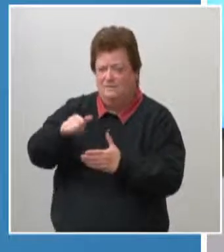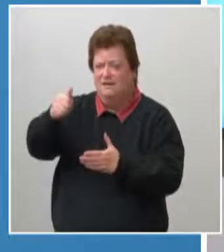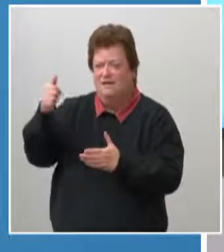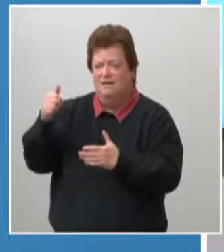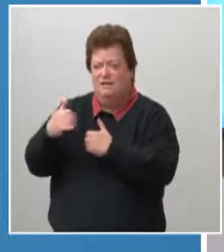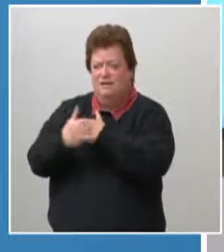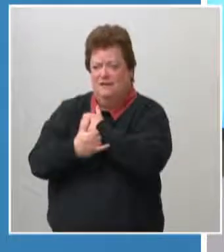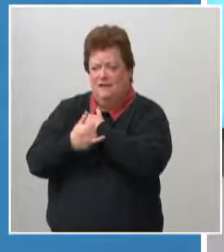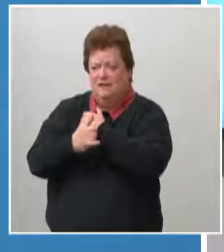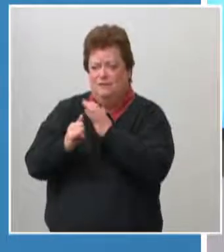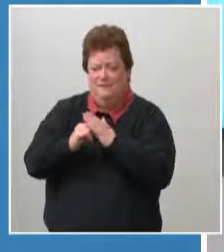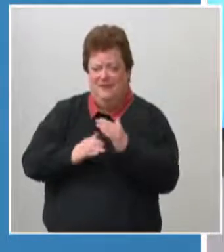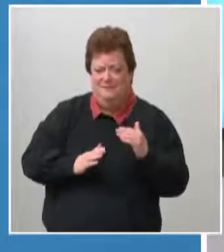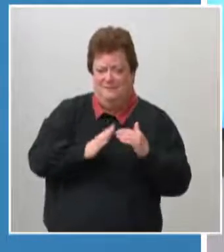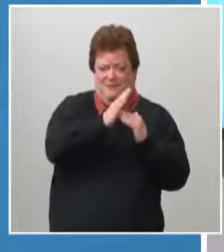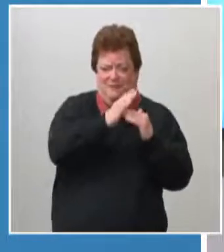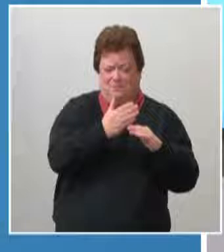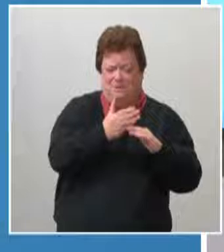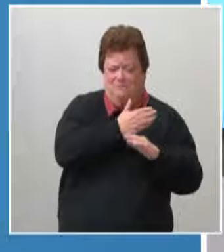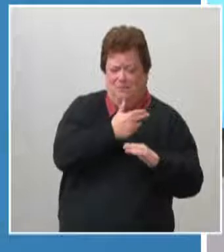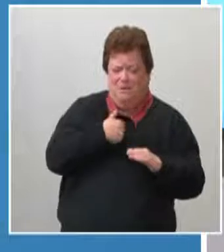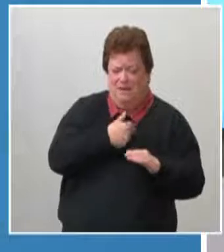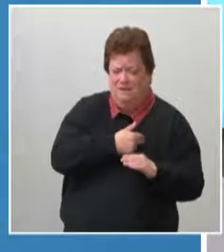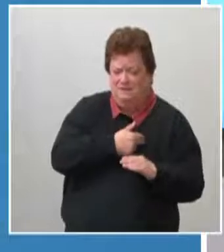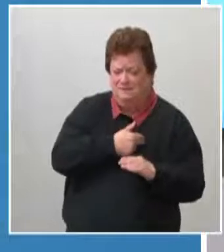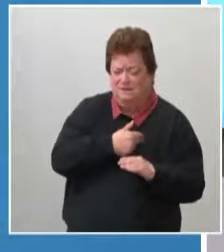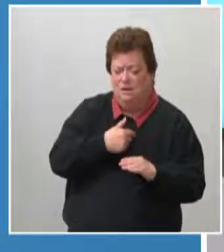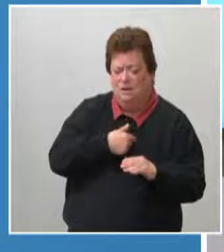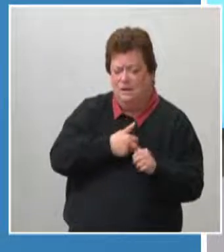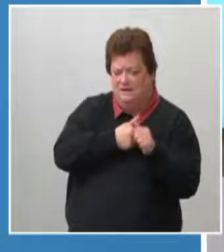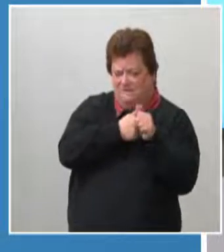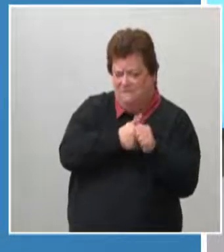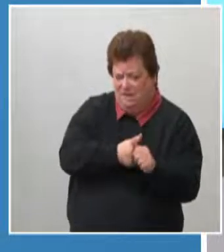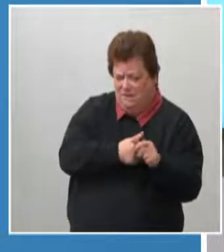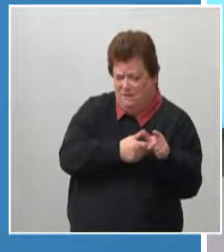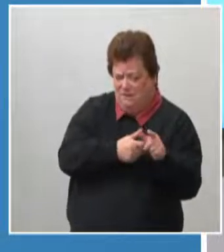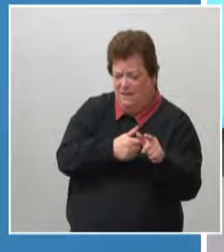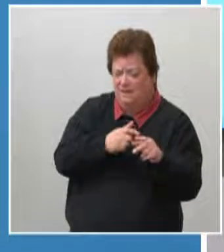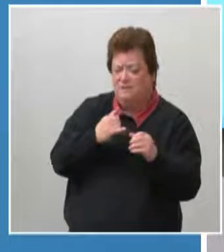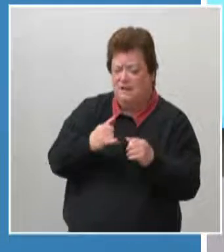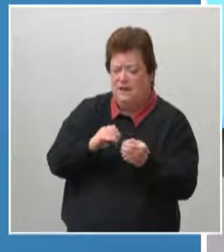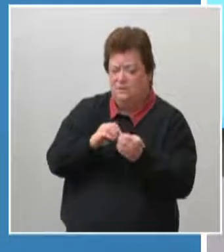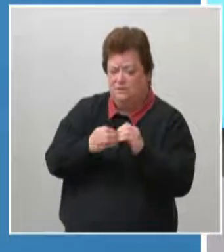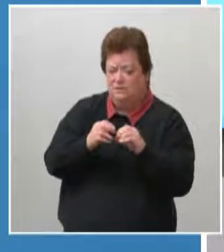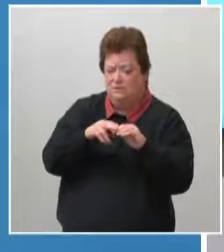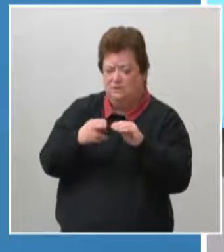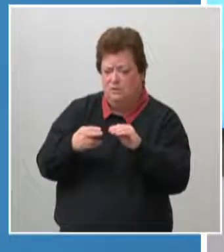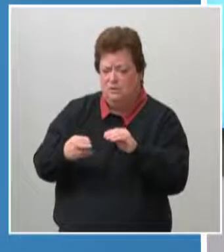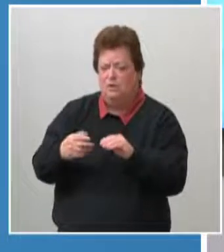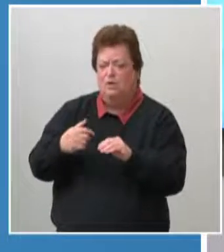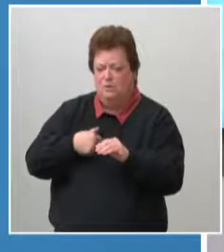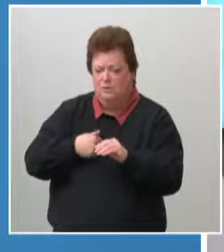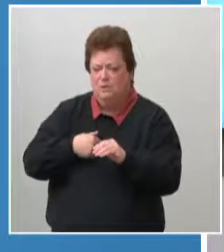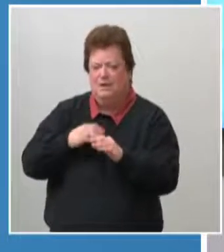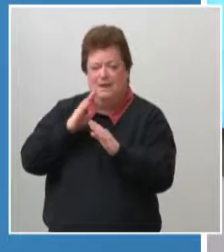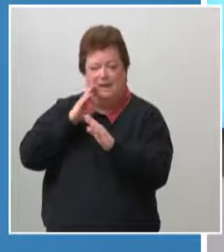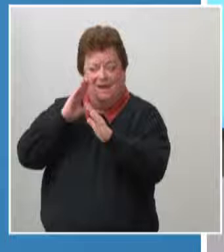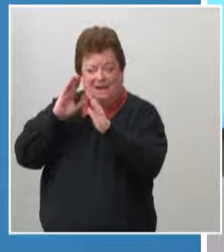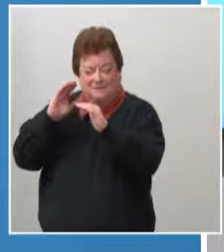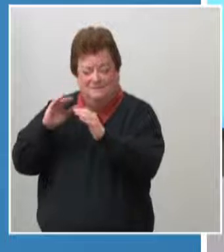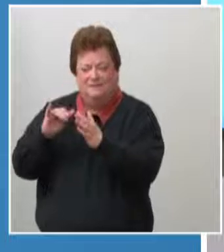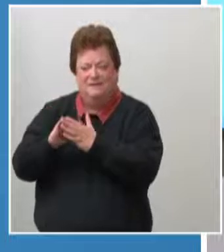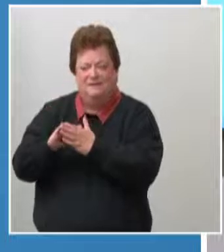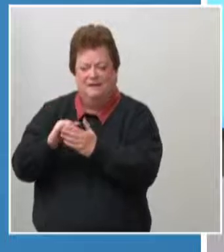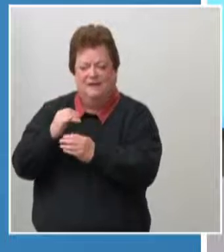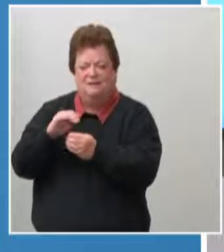peaked before us, and if we follow a similar trajectory with lower cases, we anticipate hospitalizations will